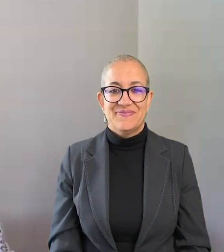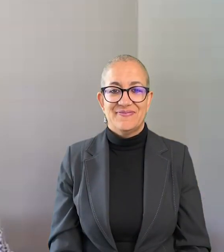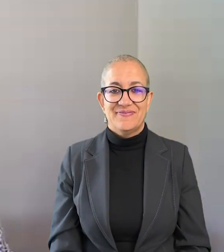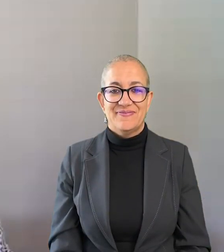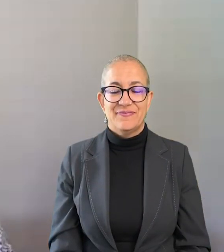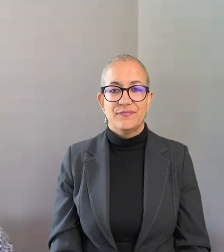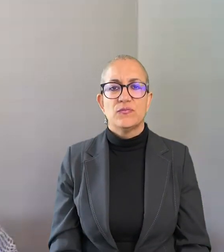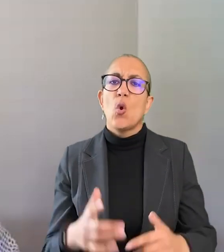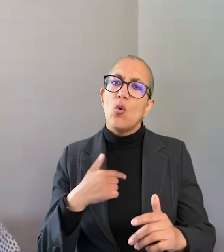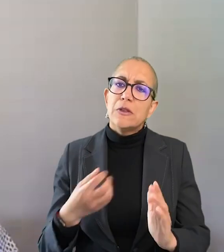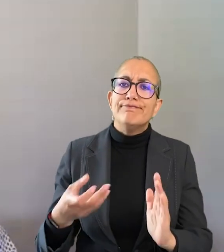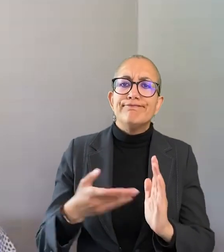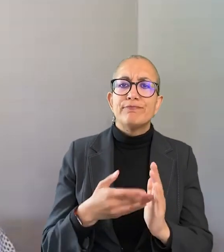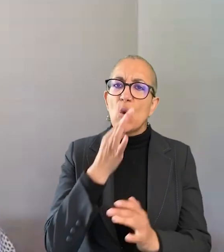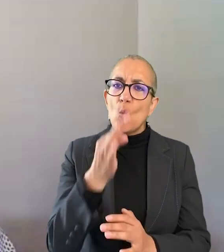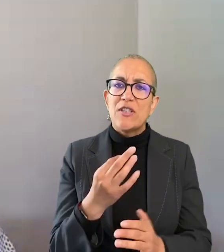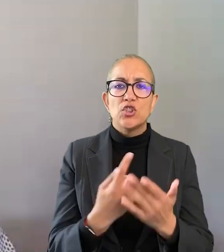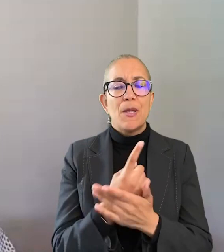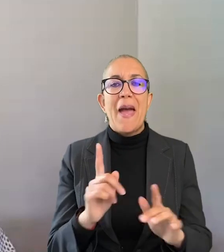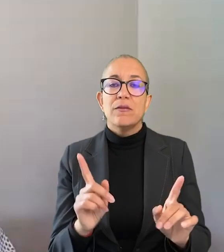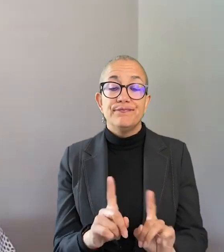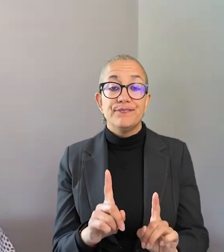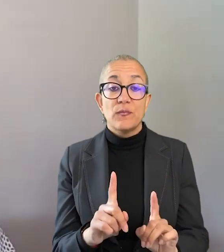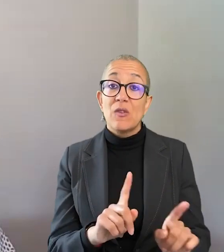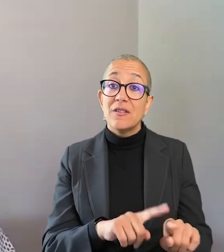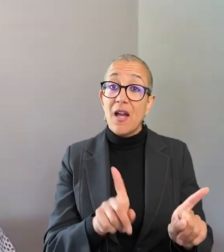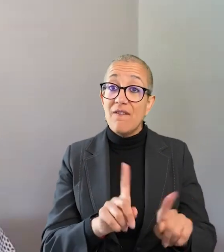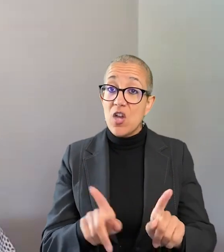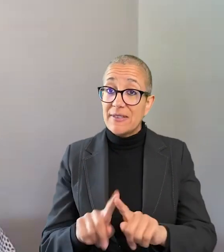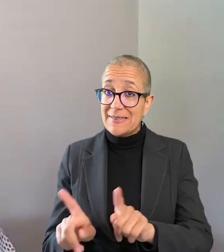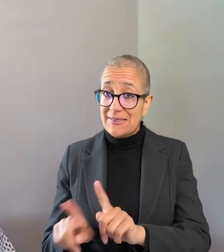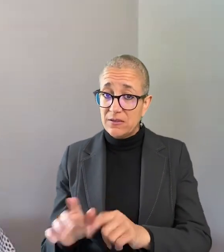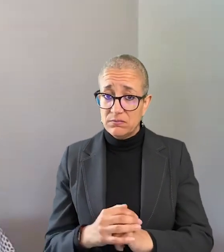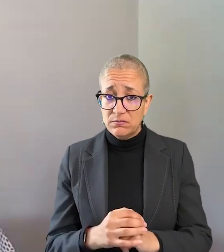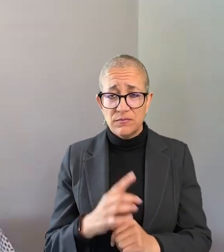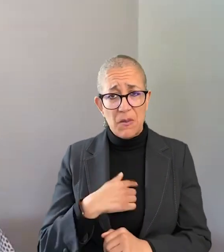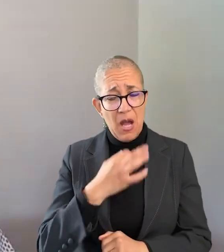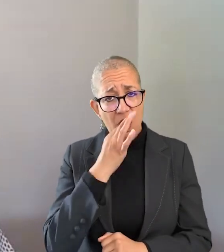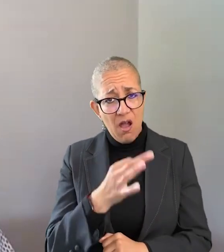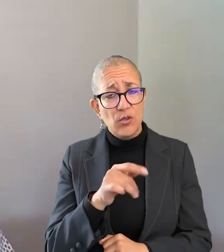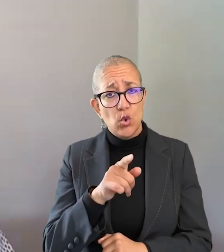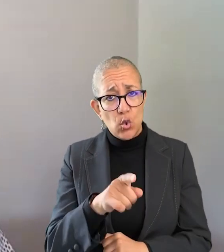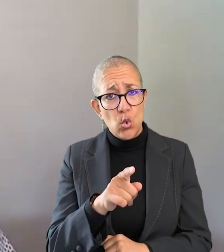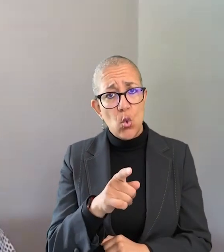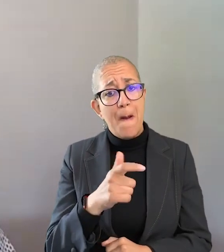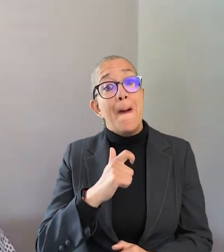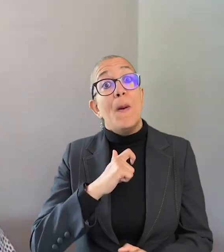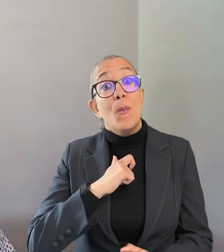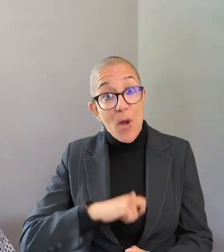Can I come in with a question about diversity? Can I ask, what have you personally done